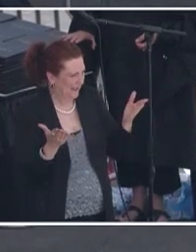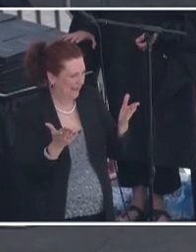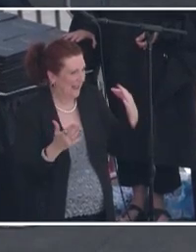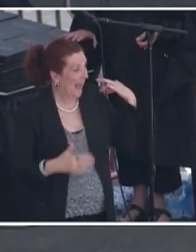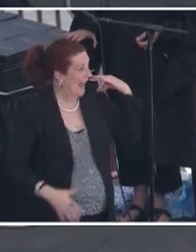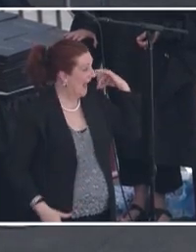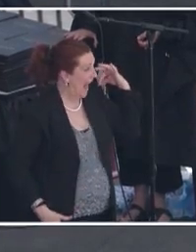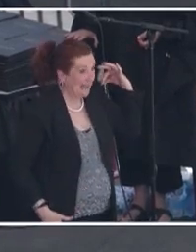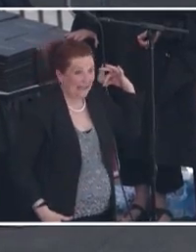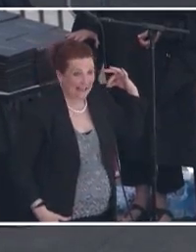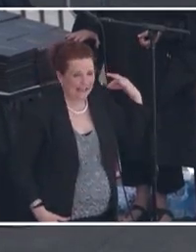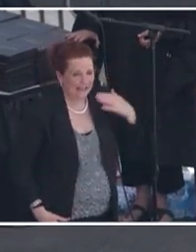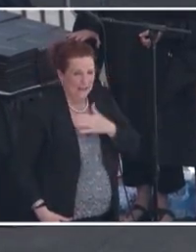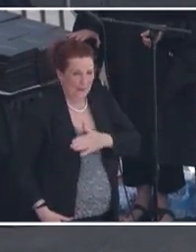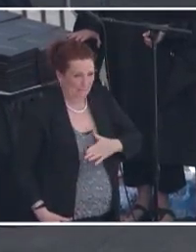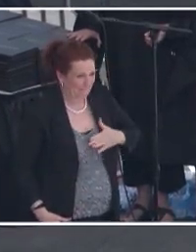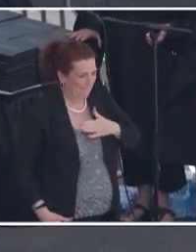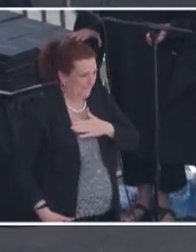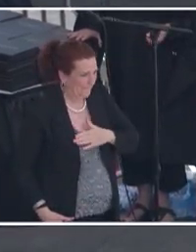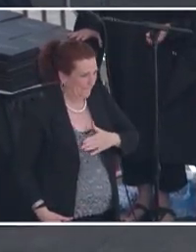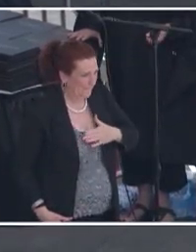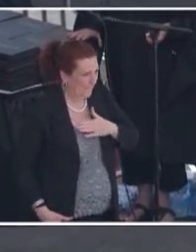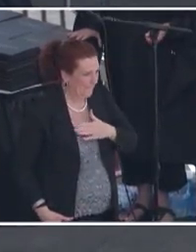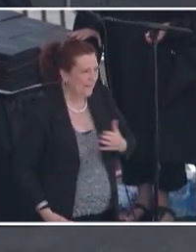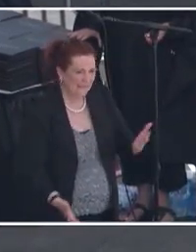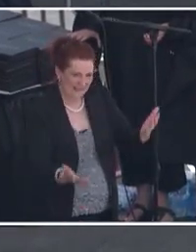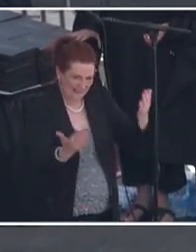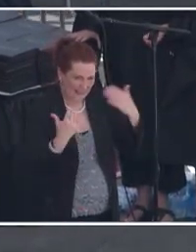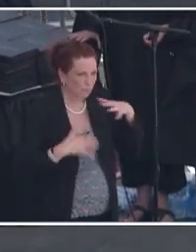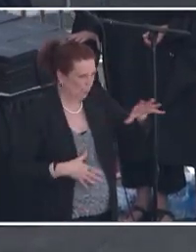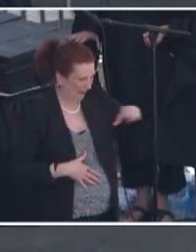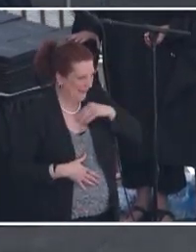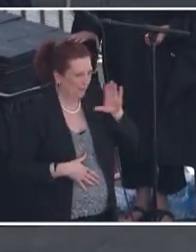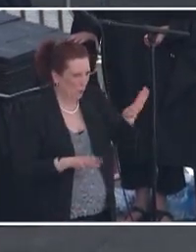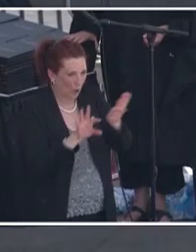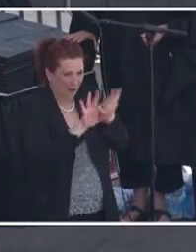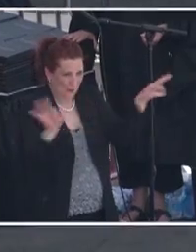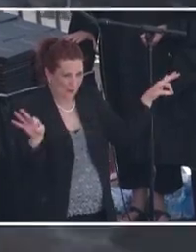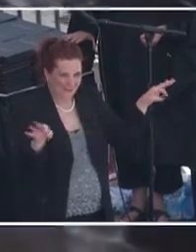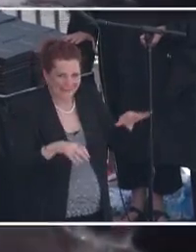Candidates, please come forward to receive your degrees.